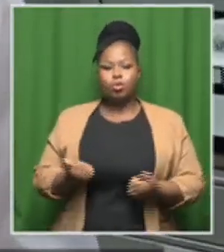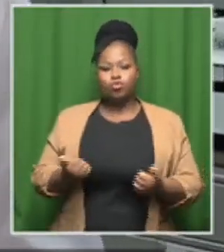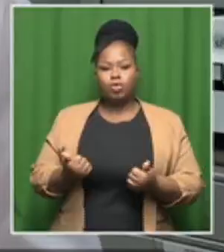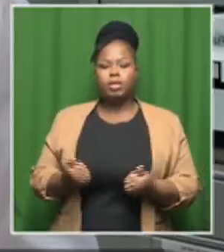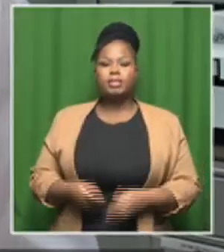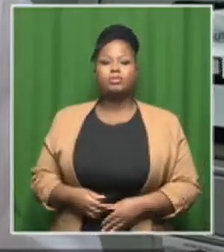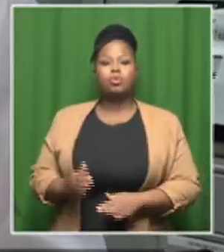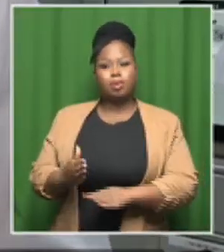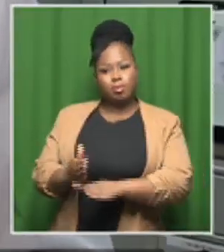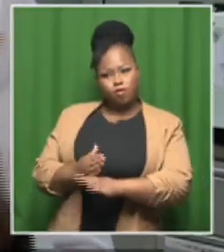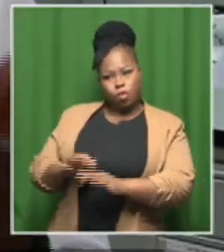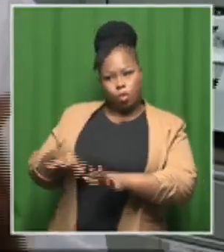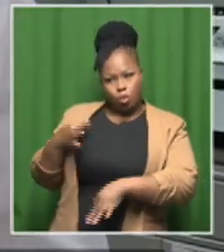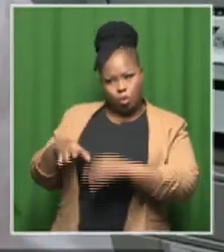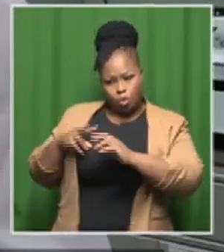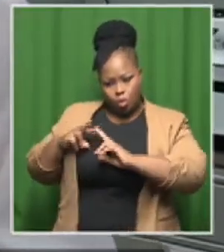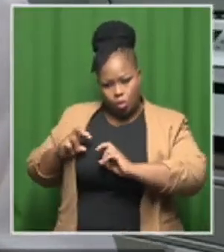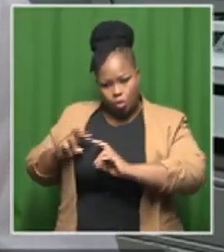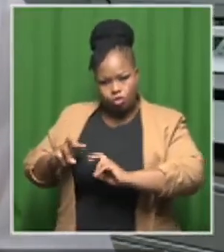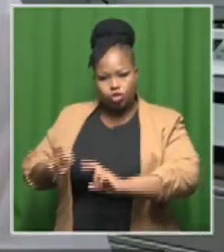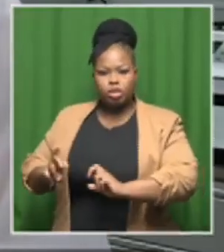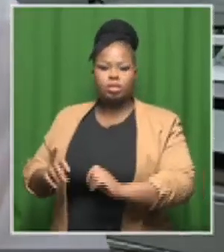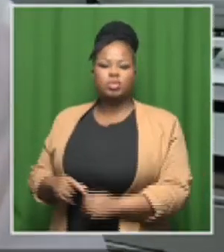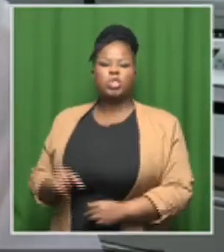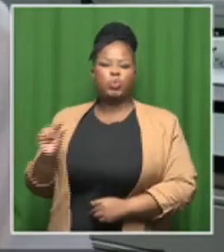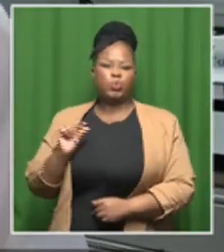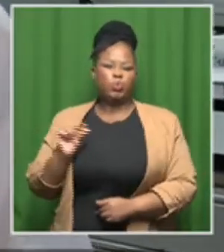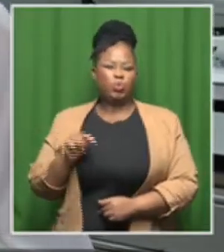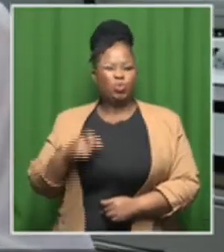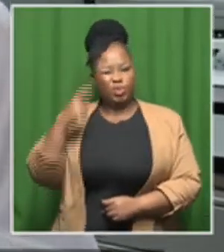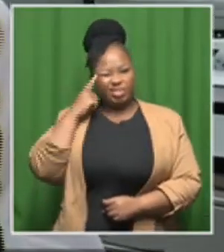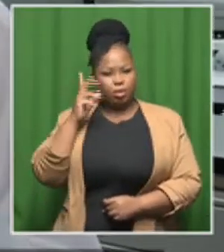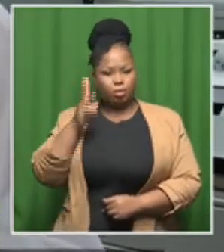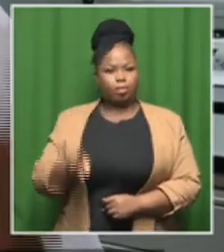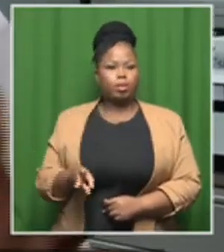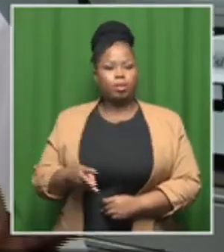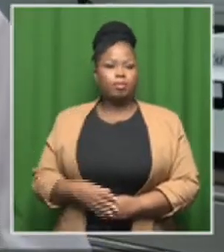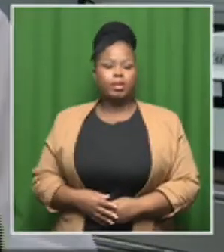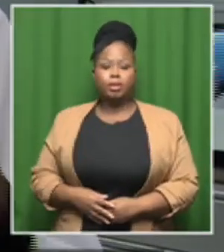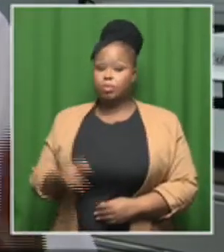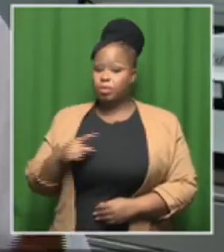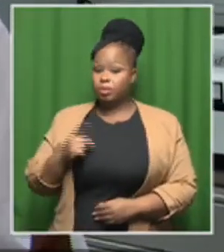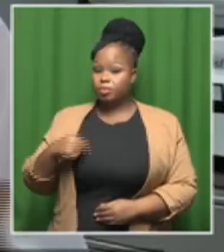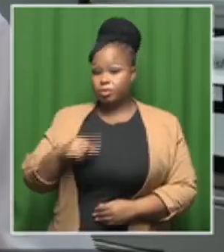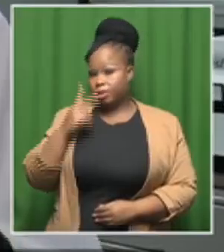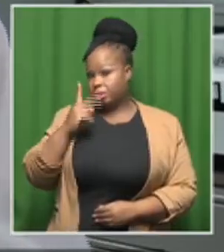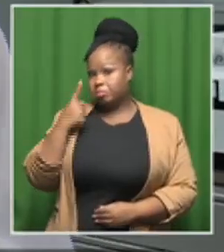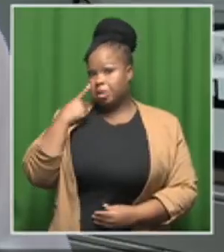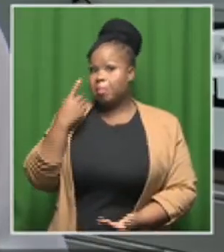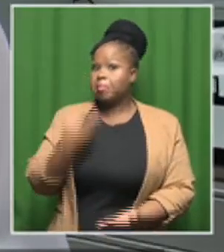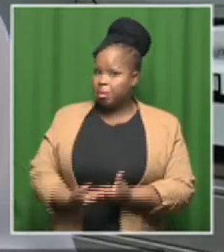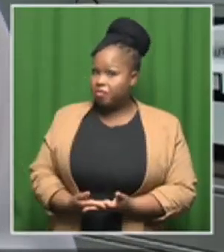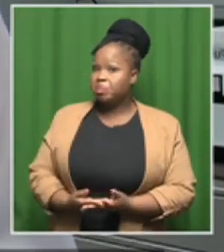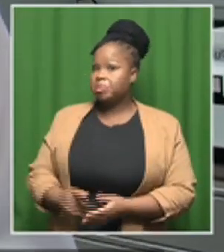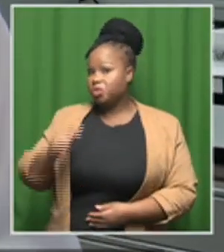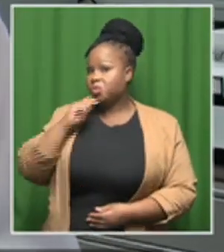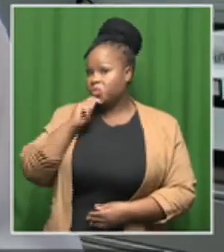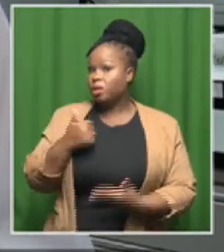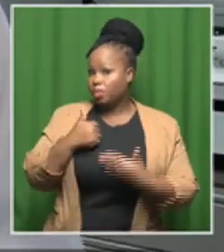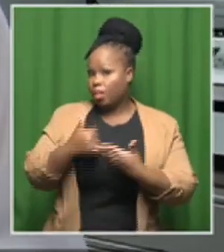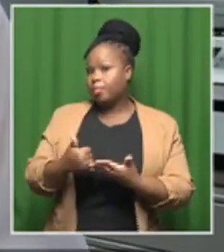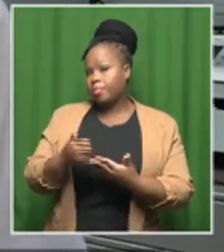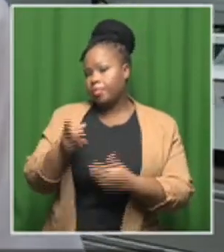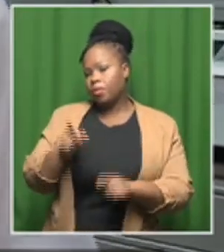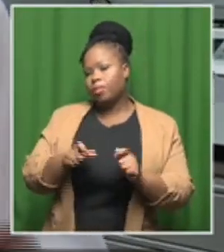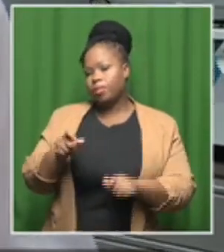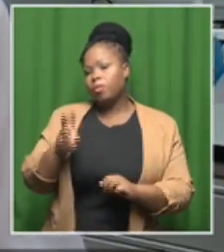preclinical studies now. And we think that it's going to go into clinical study because what we see is proof of concept that the drug will actually work.